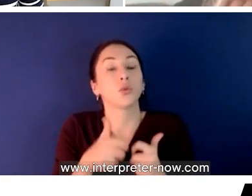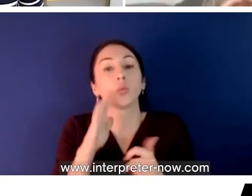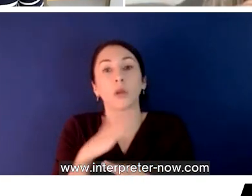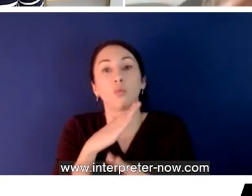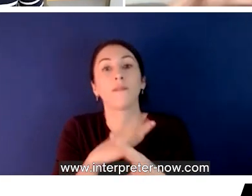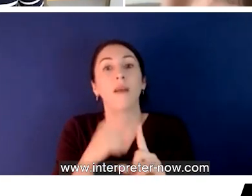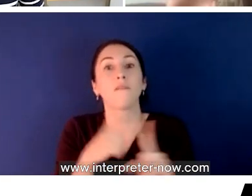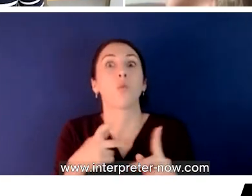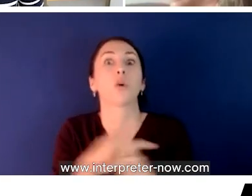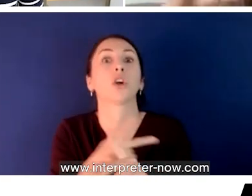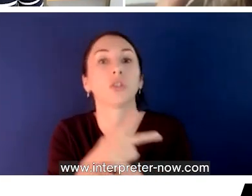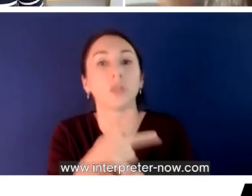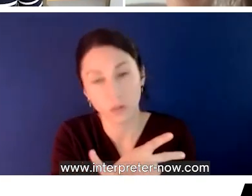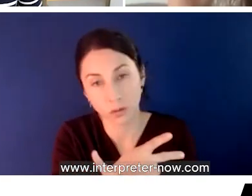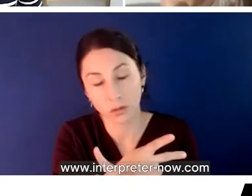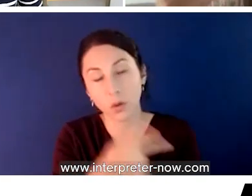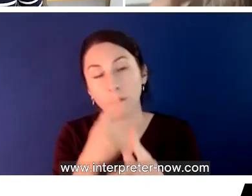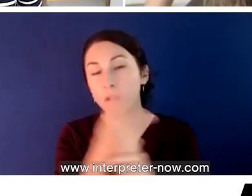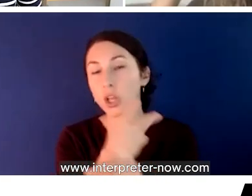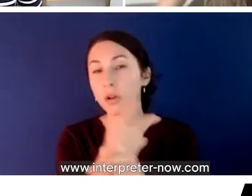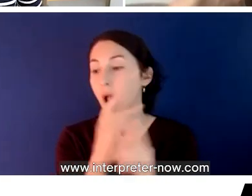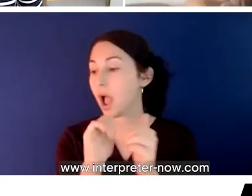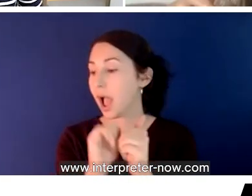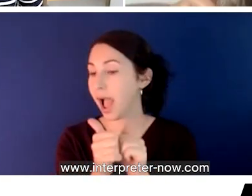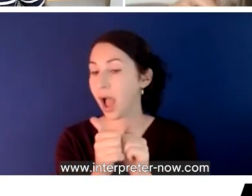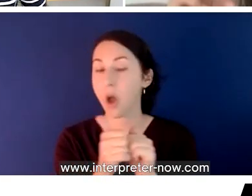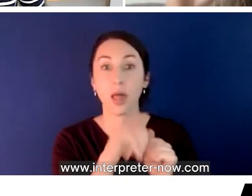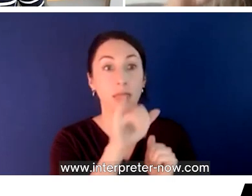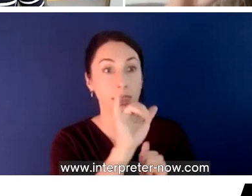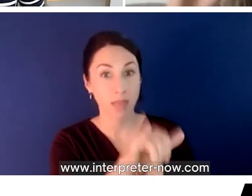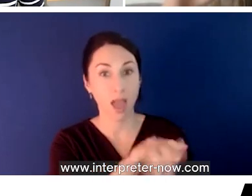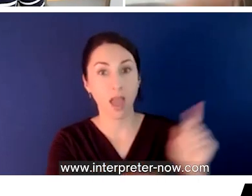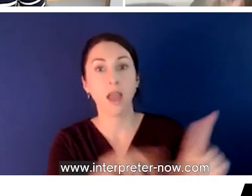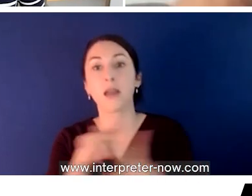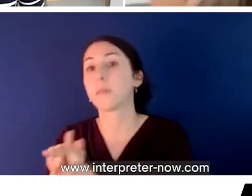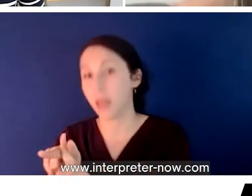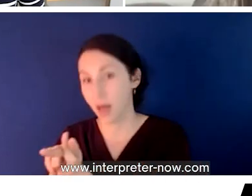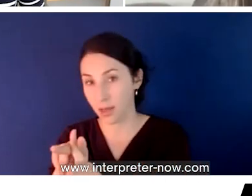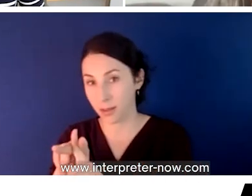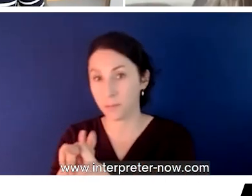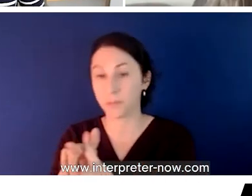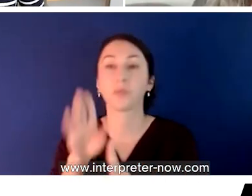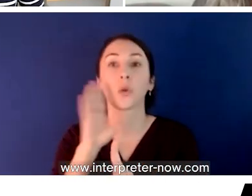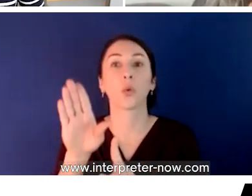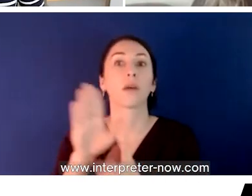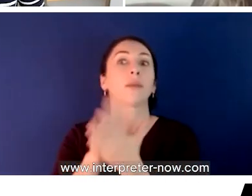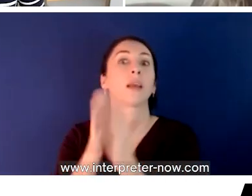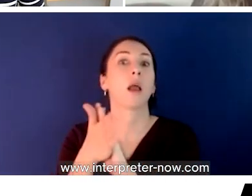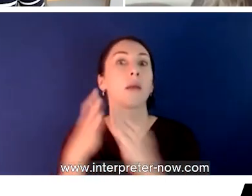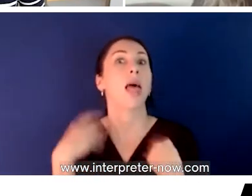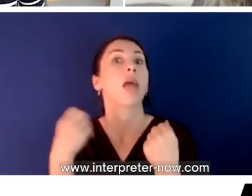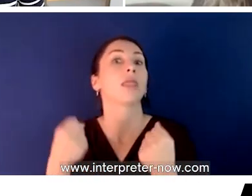And so figuring out how to take that and apply it, it will actually create a way healthier workplace.